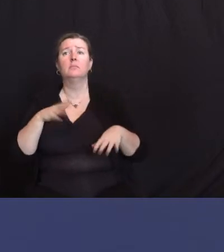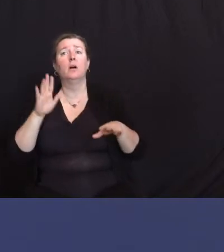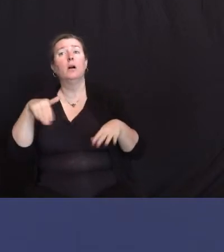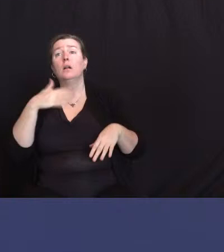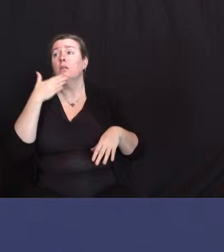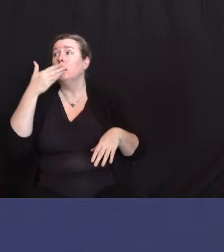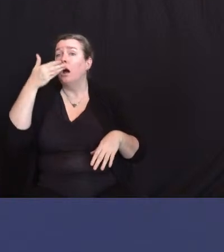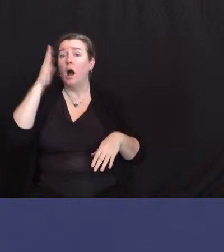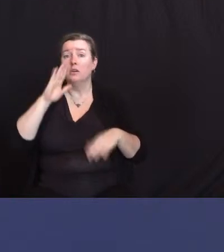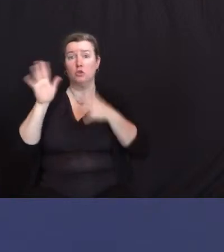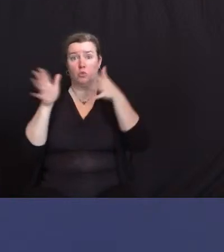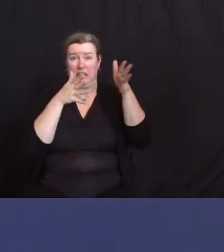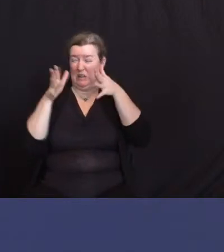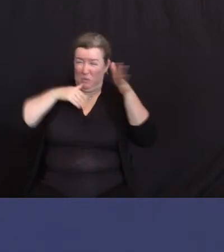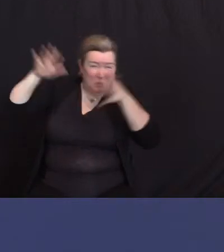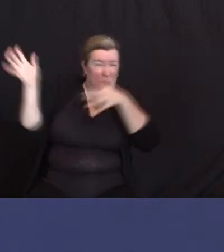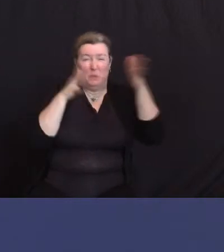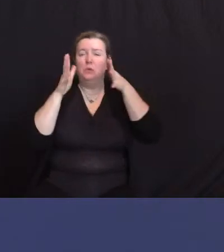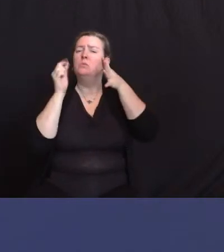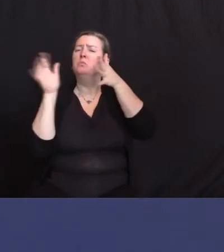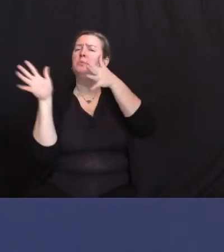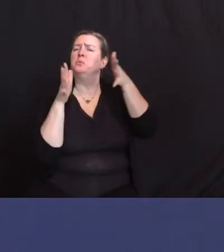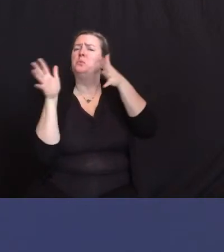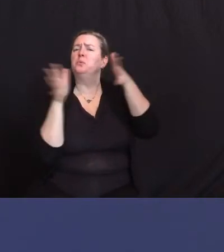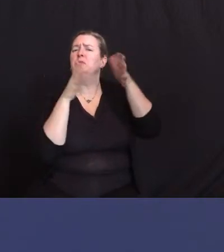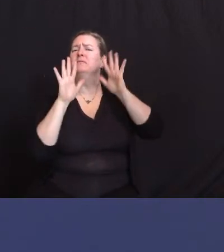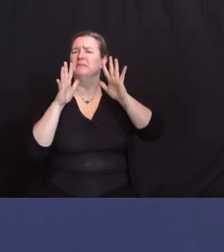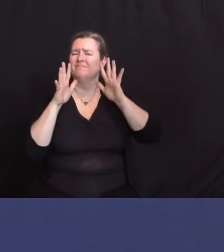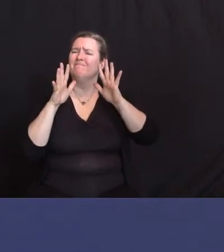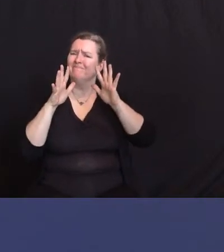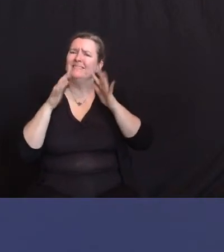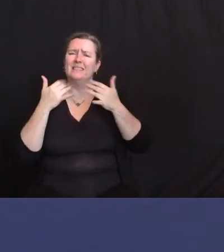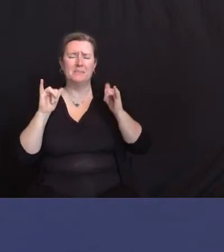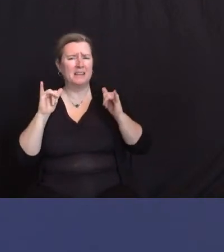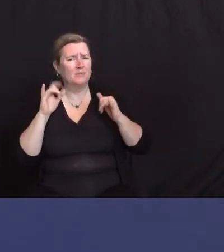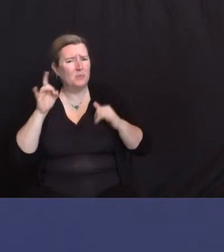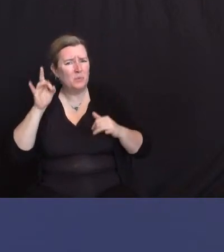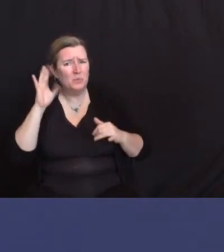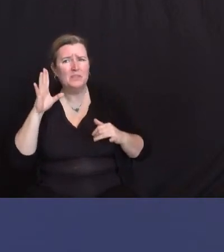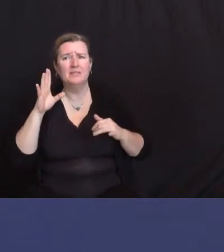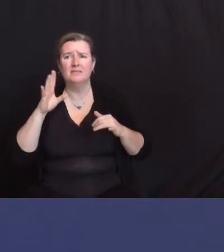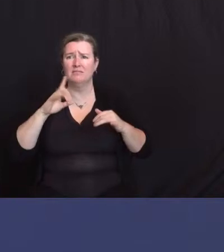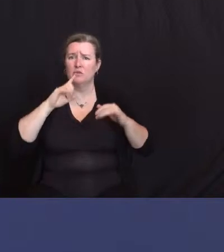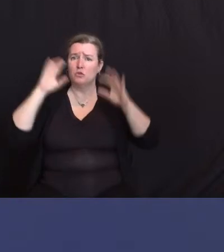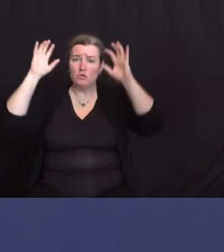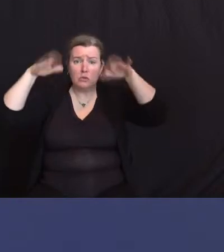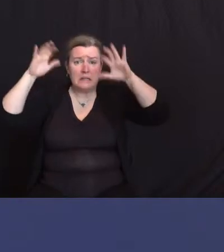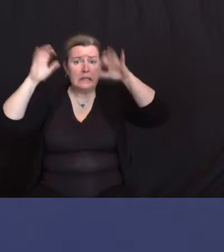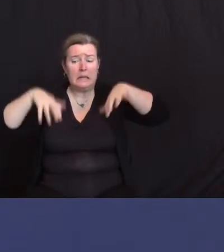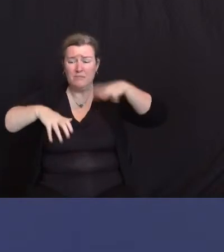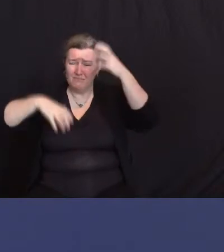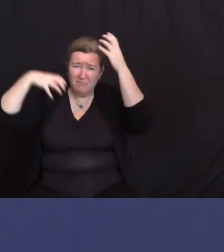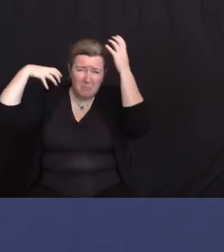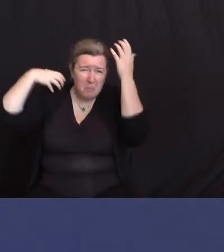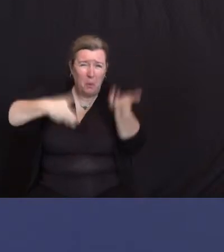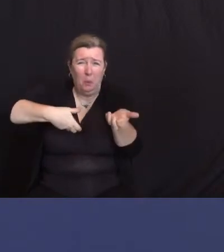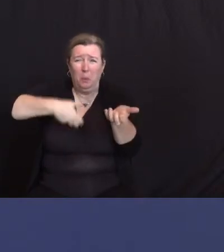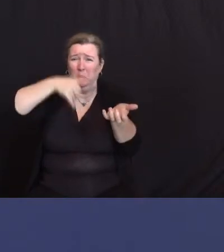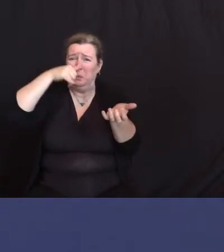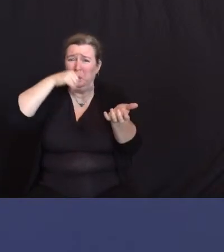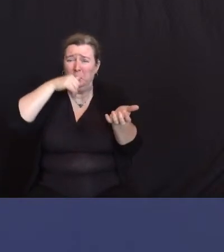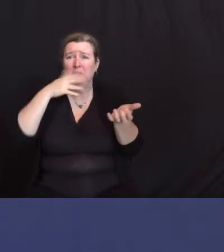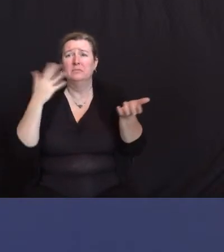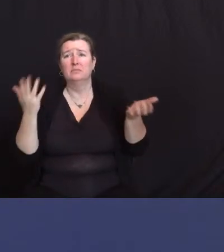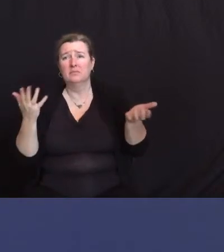storm, which is great. But it was a drenching, I say was because I think we'll still have the tail end of this,